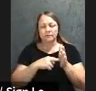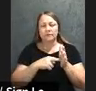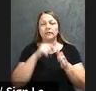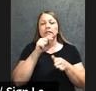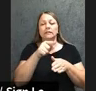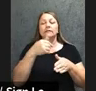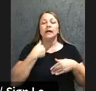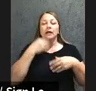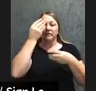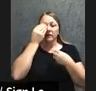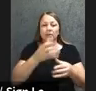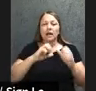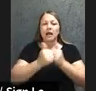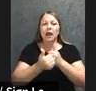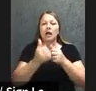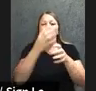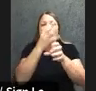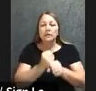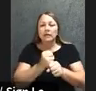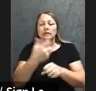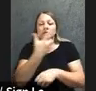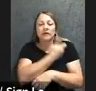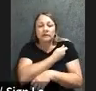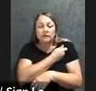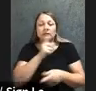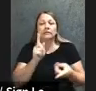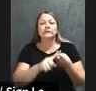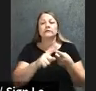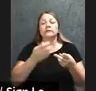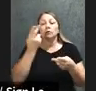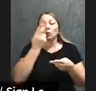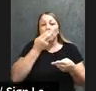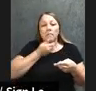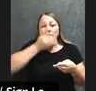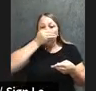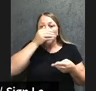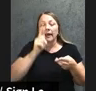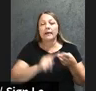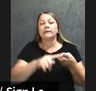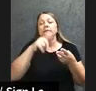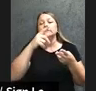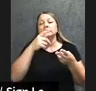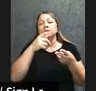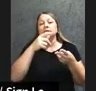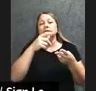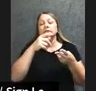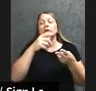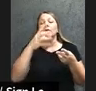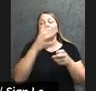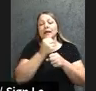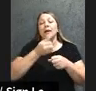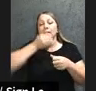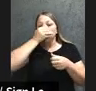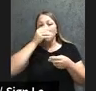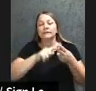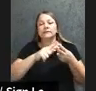to access vaccines, masks, testing, treatment, and ventilation tips. And there's also some